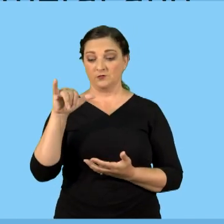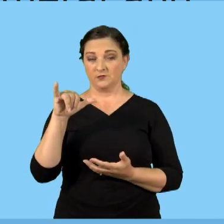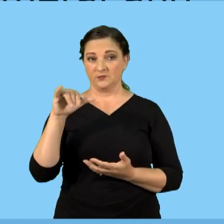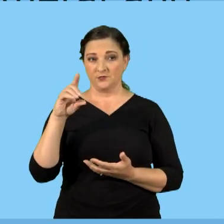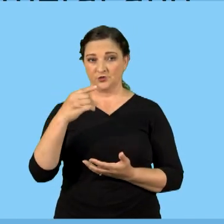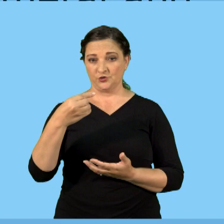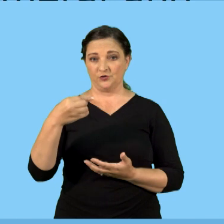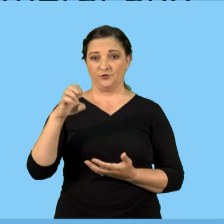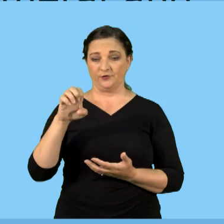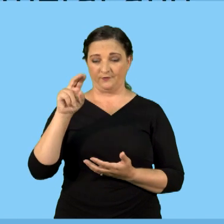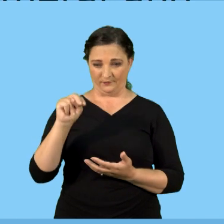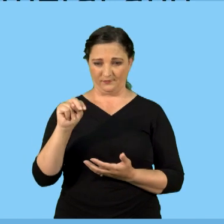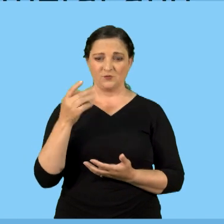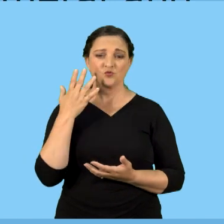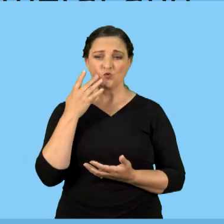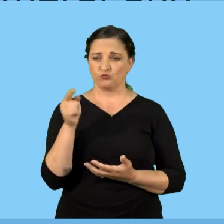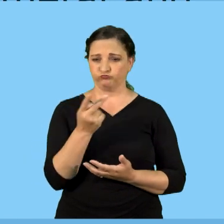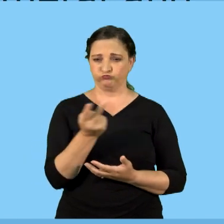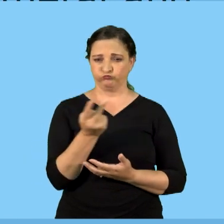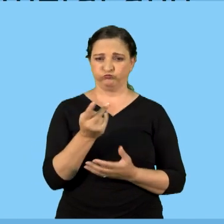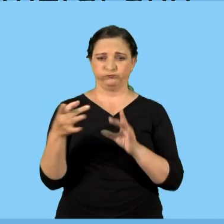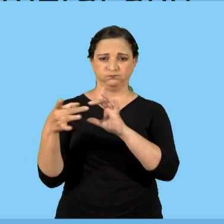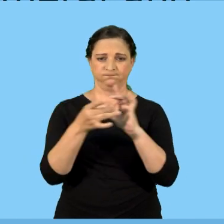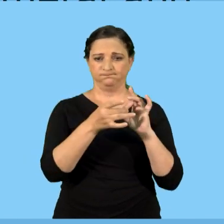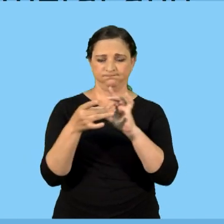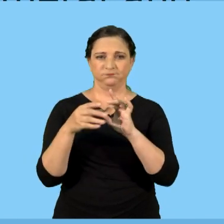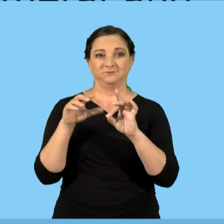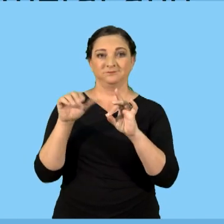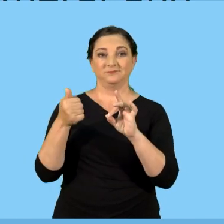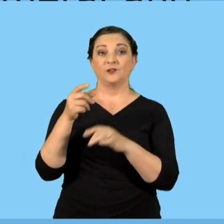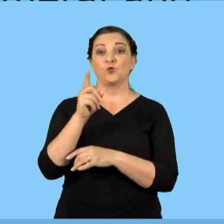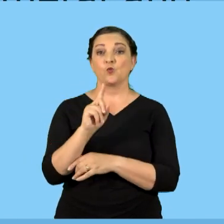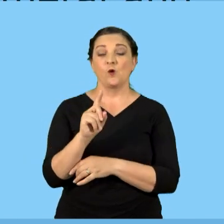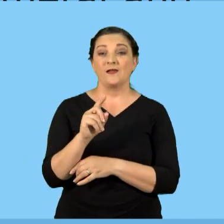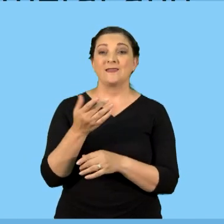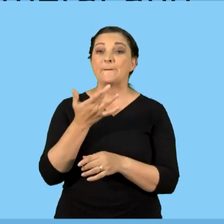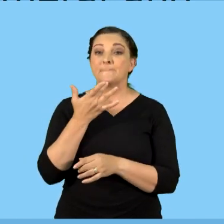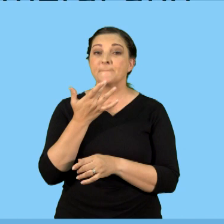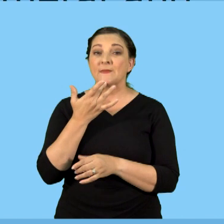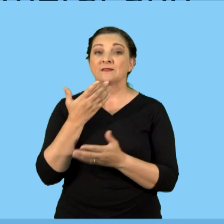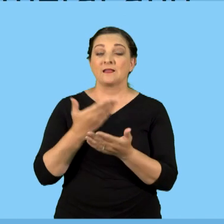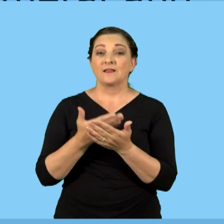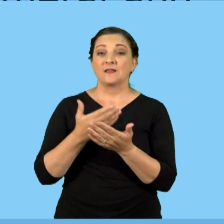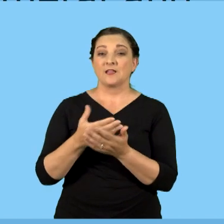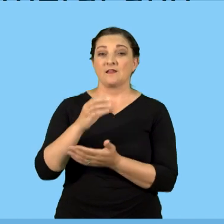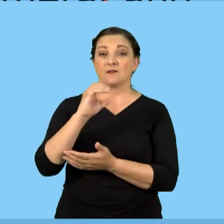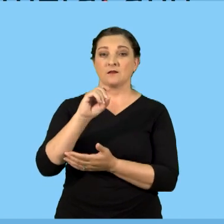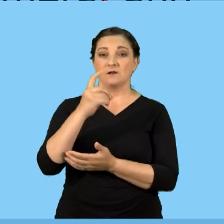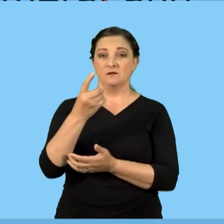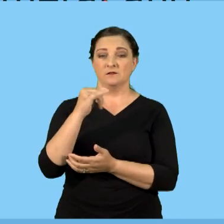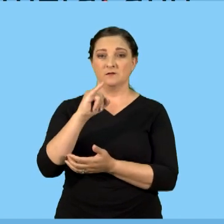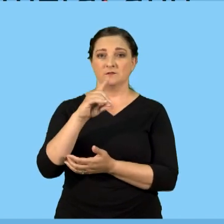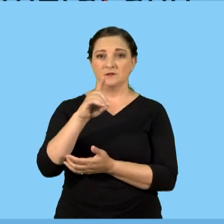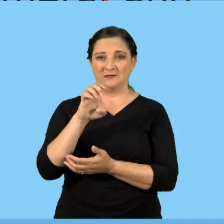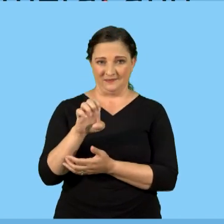A. So remember, when a metal reacts with oxygen, we are going to have a metal oxide. And the metal can be